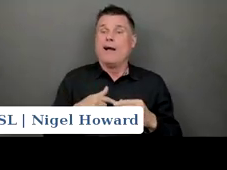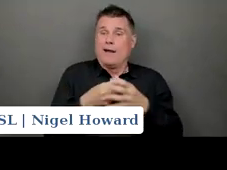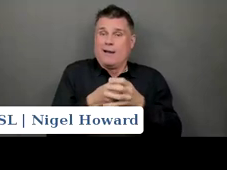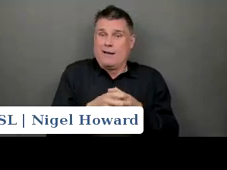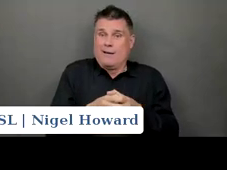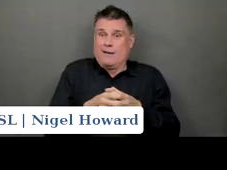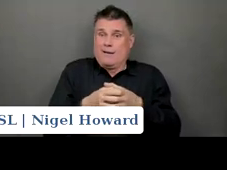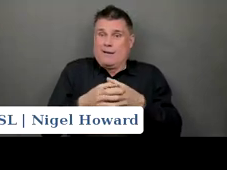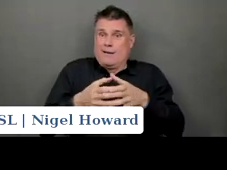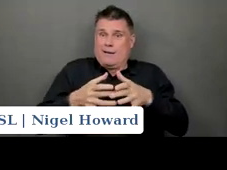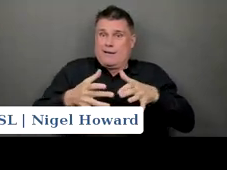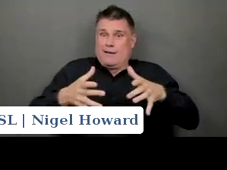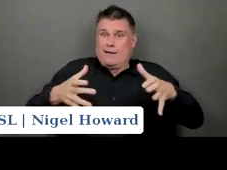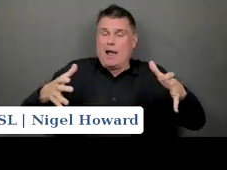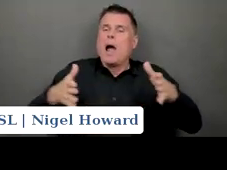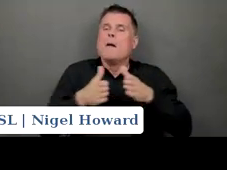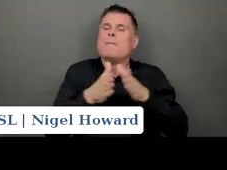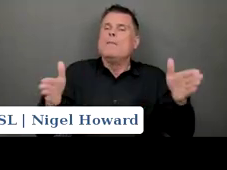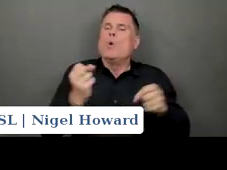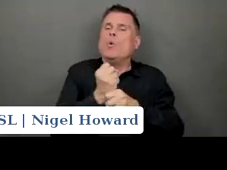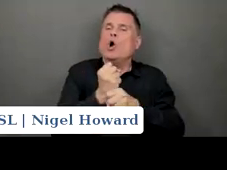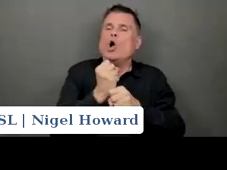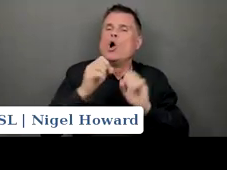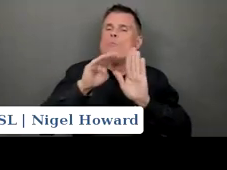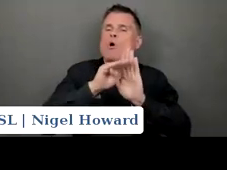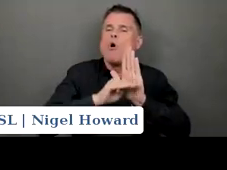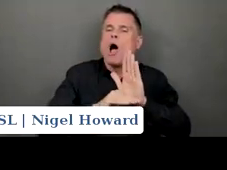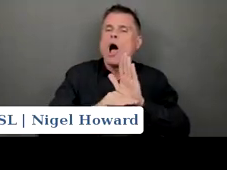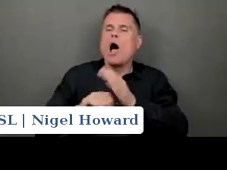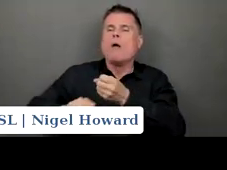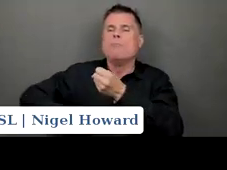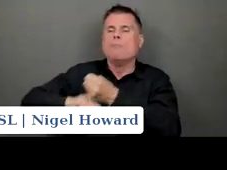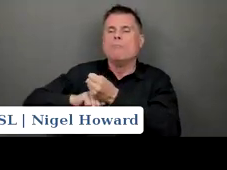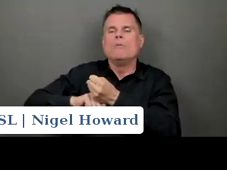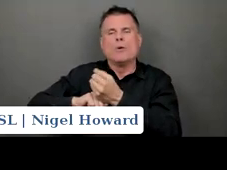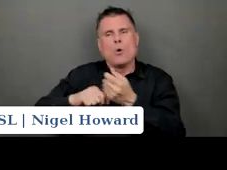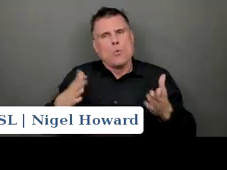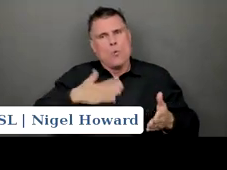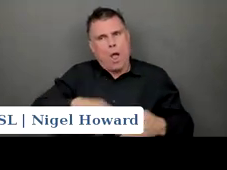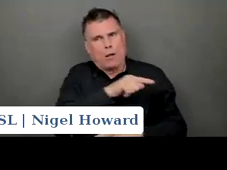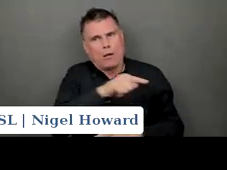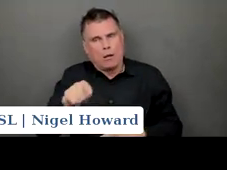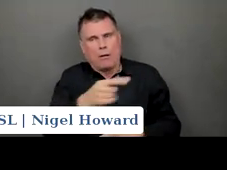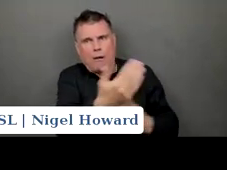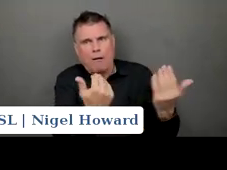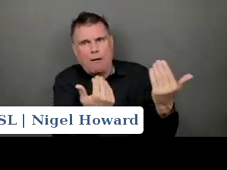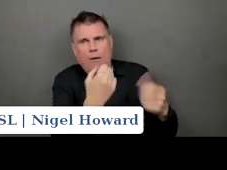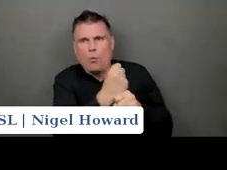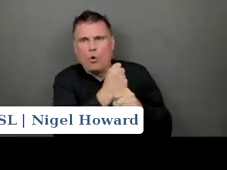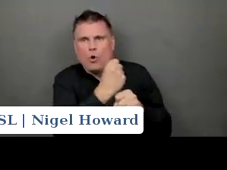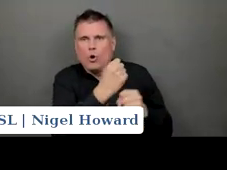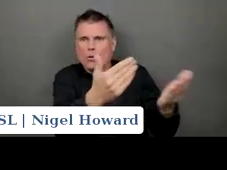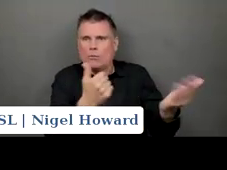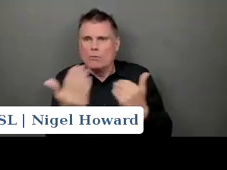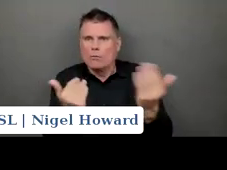jobs. And there was a large assessment to see where are the areas and the sectors where government can